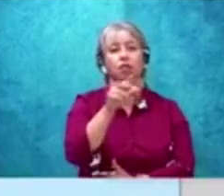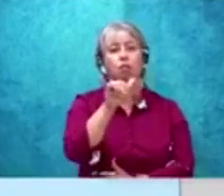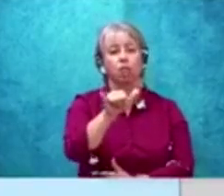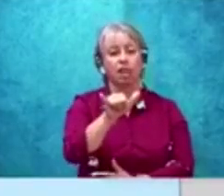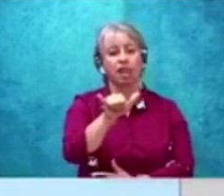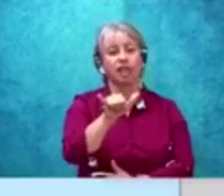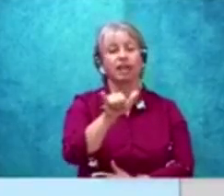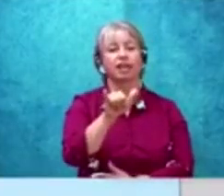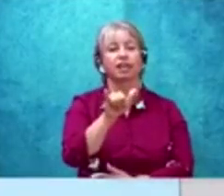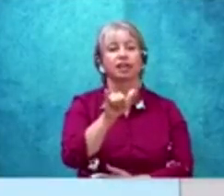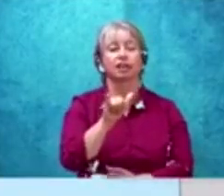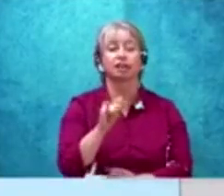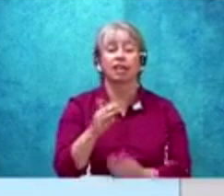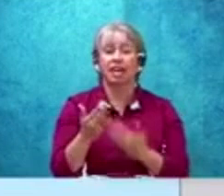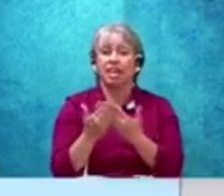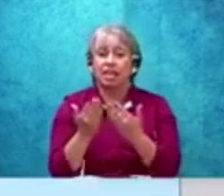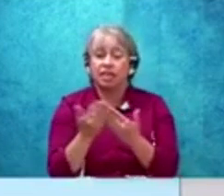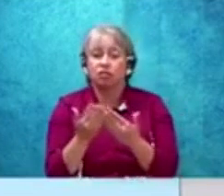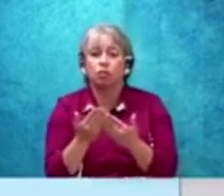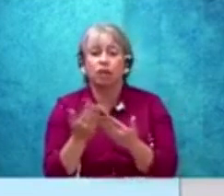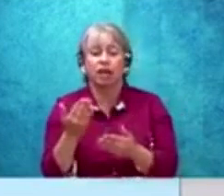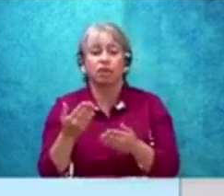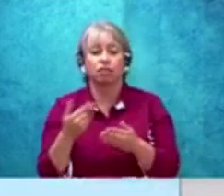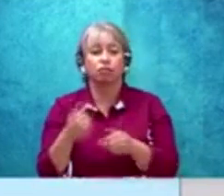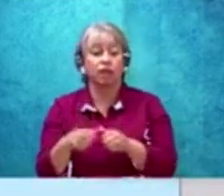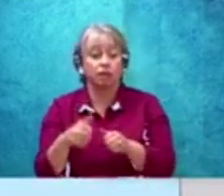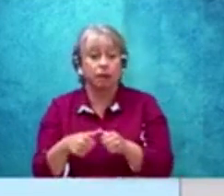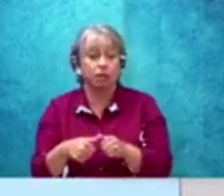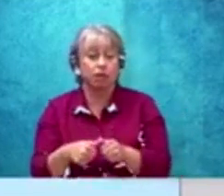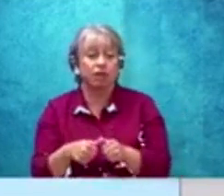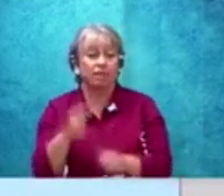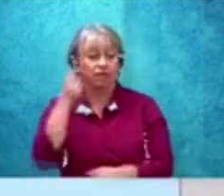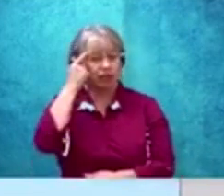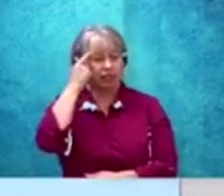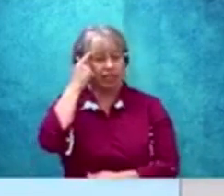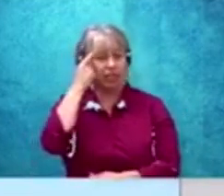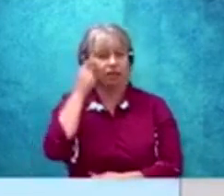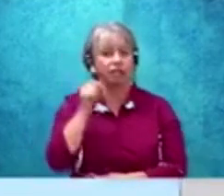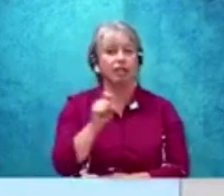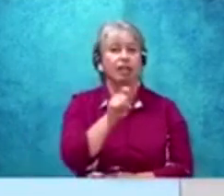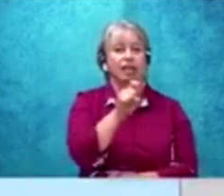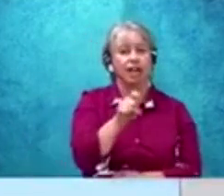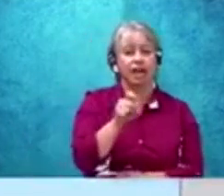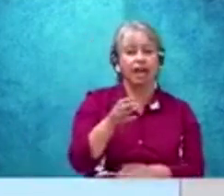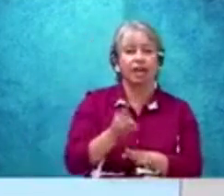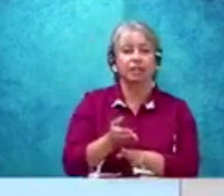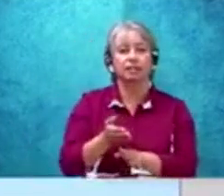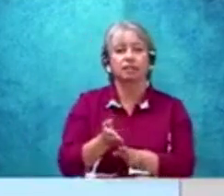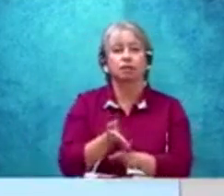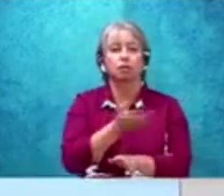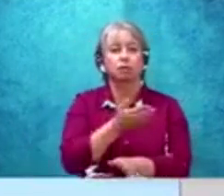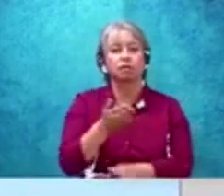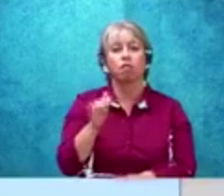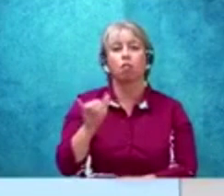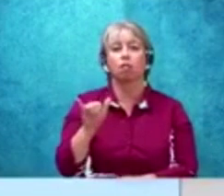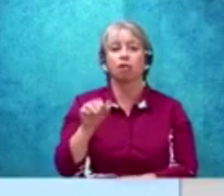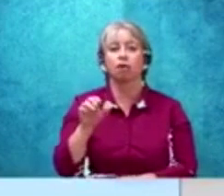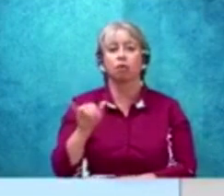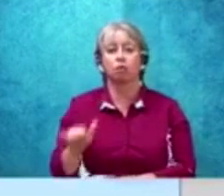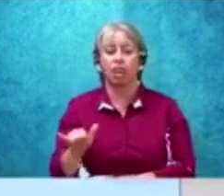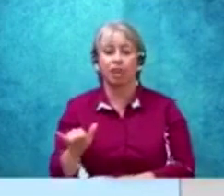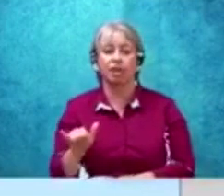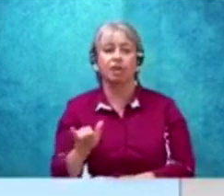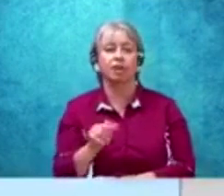value. And an easy way to remember that is if you think of the alphabet, x comes before y. X is